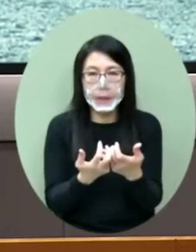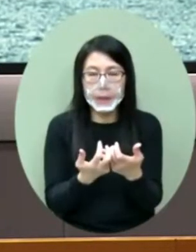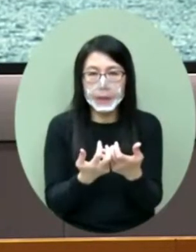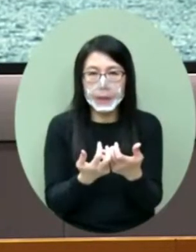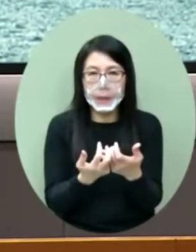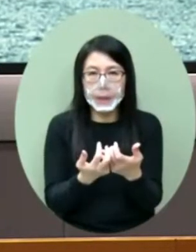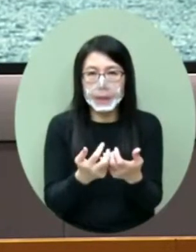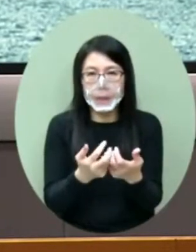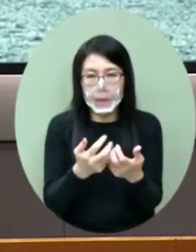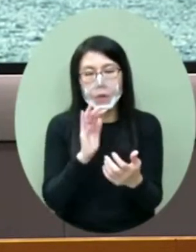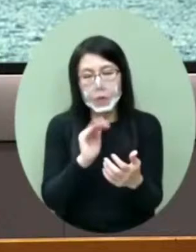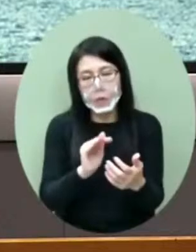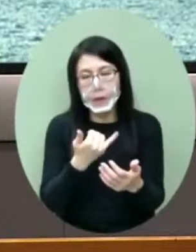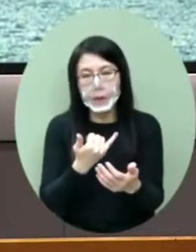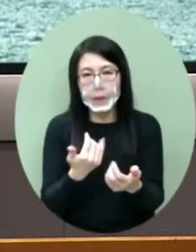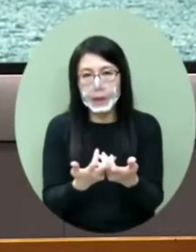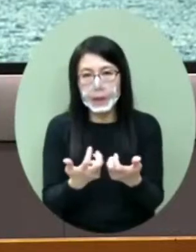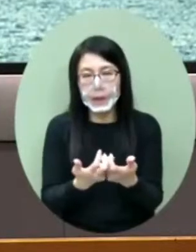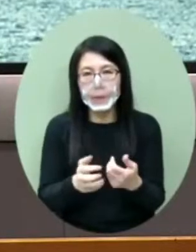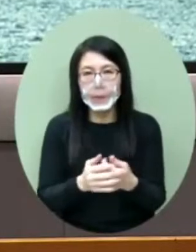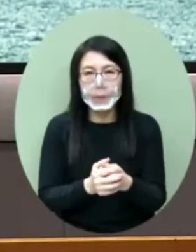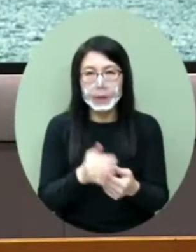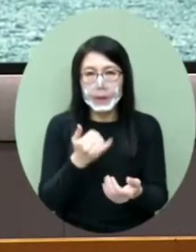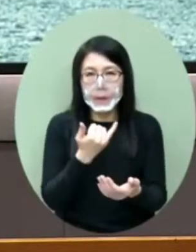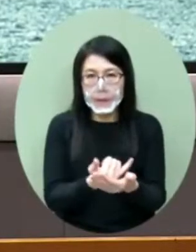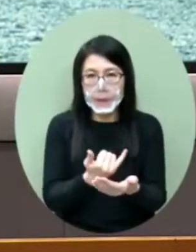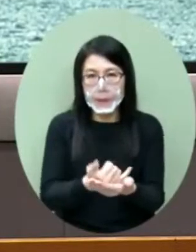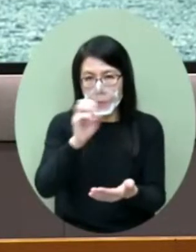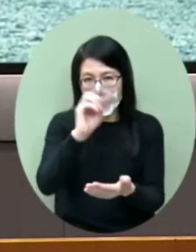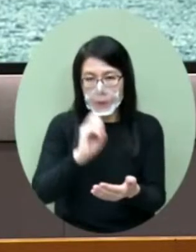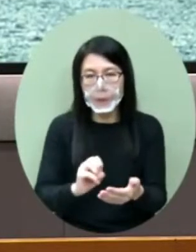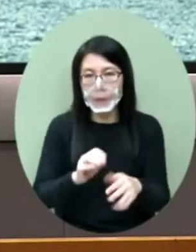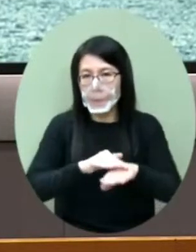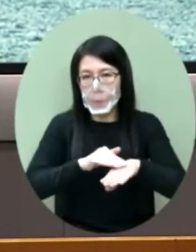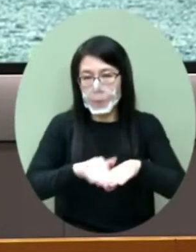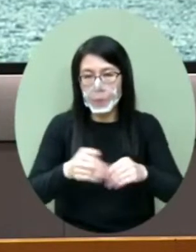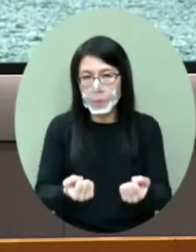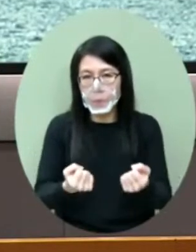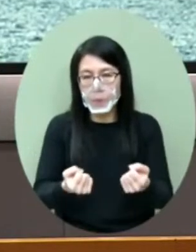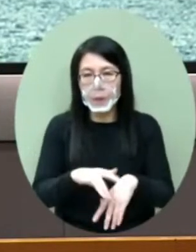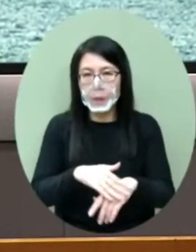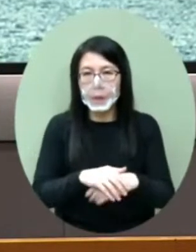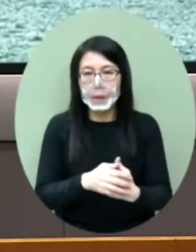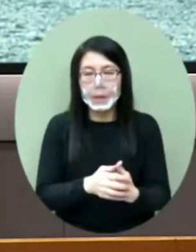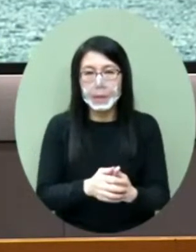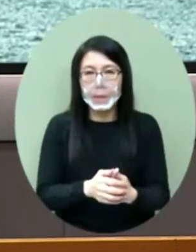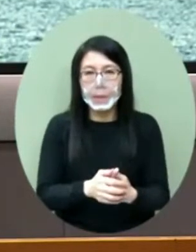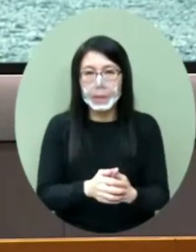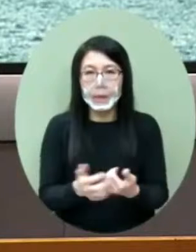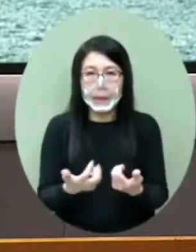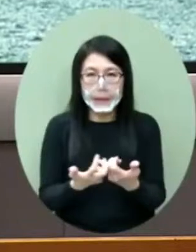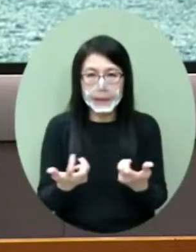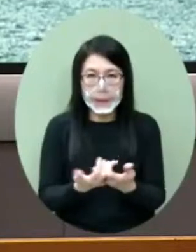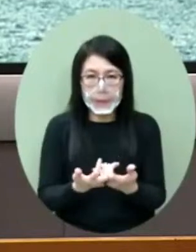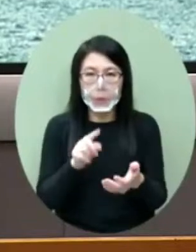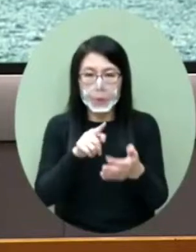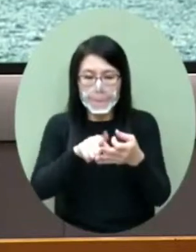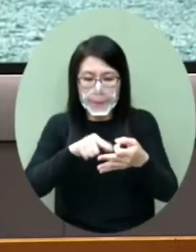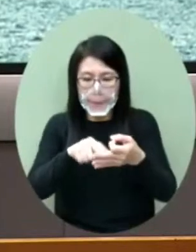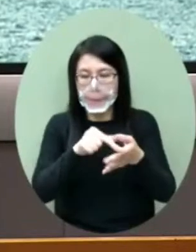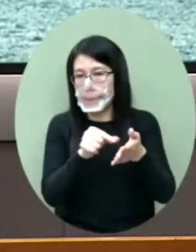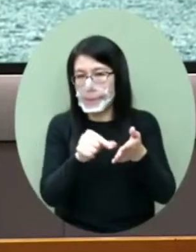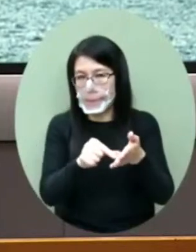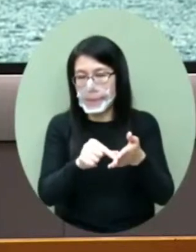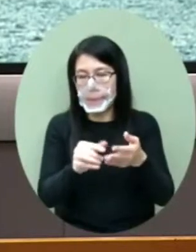those that have been infected with the virus, because